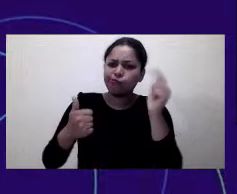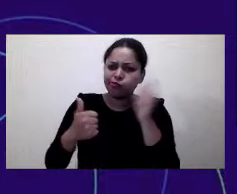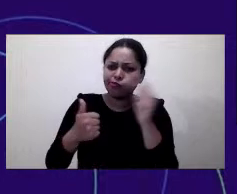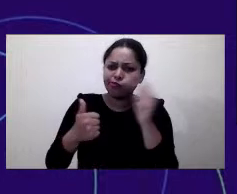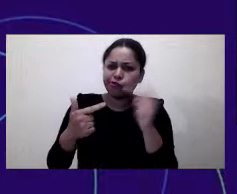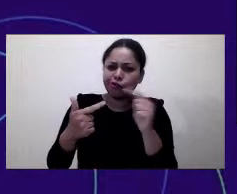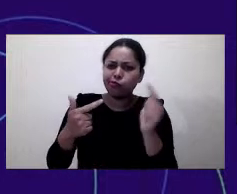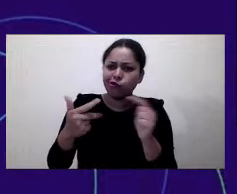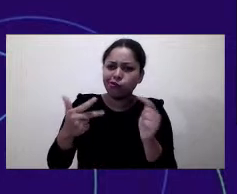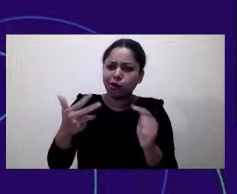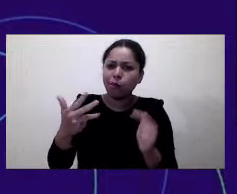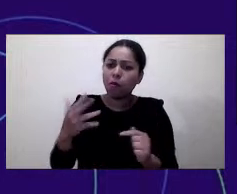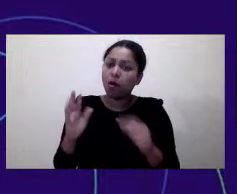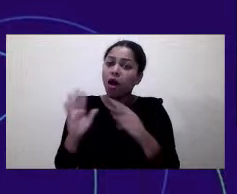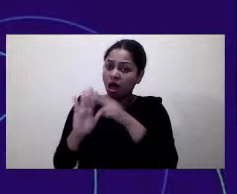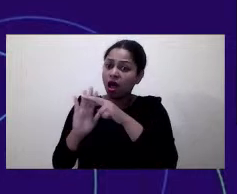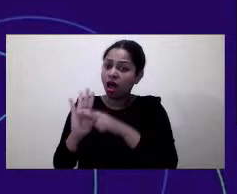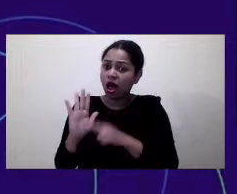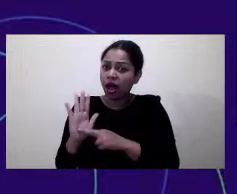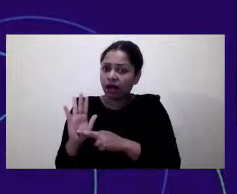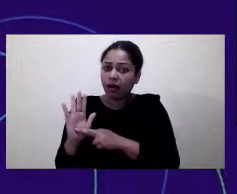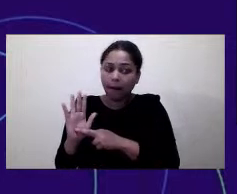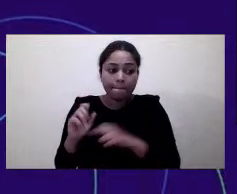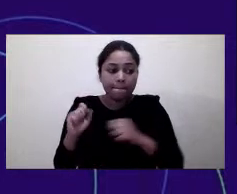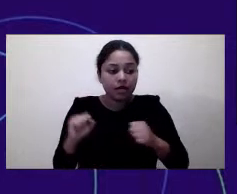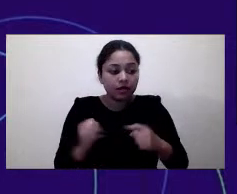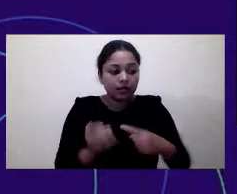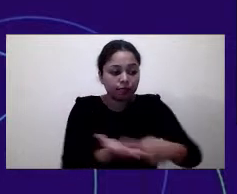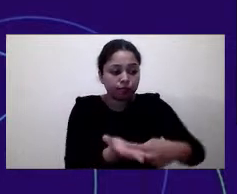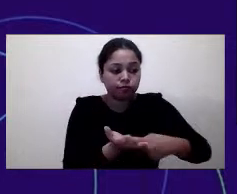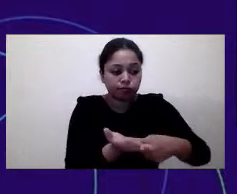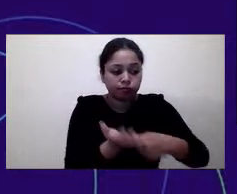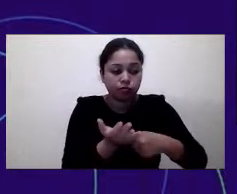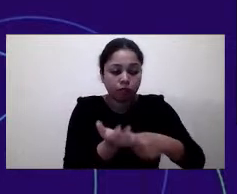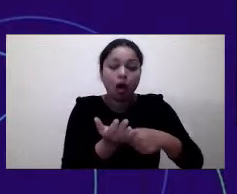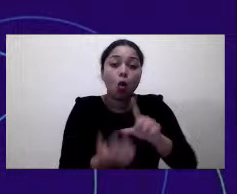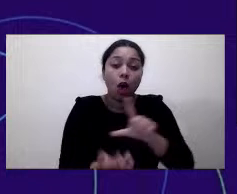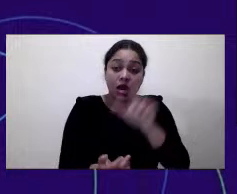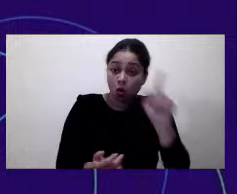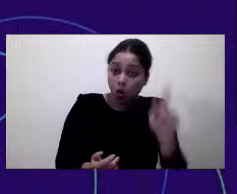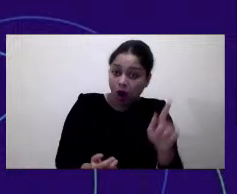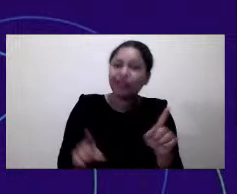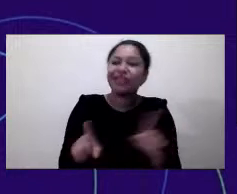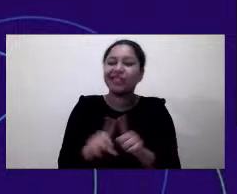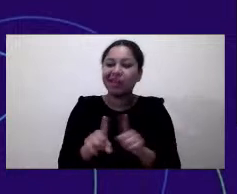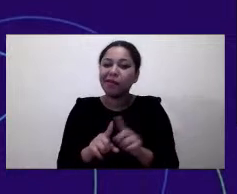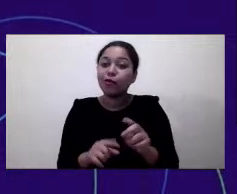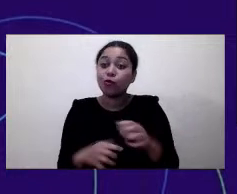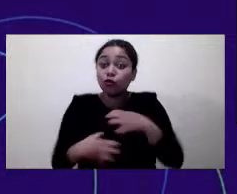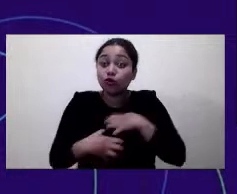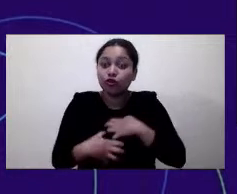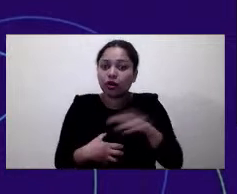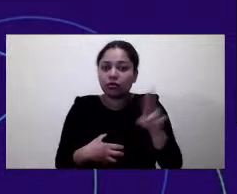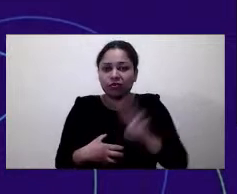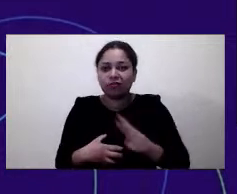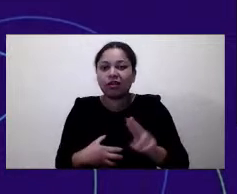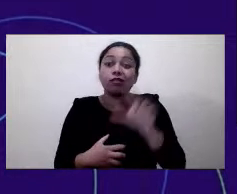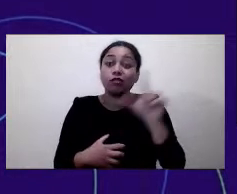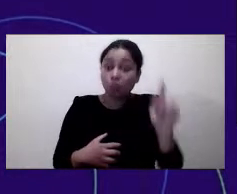in line with the view of language and language use that underlies the pedagogical practice in the